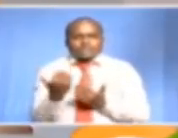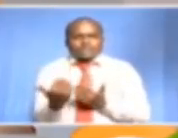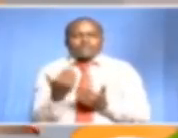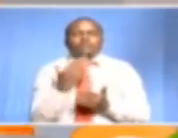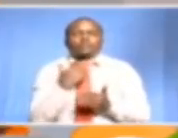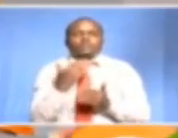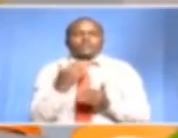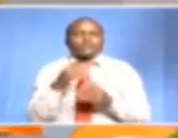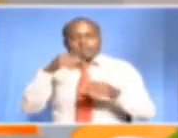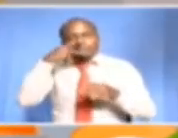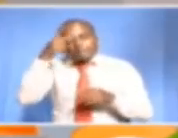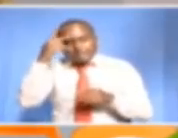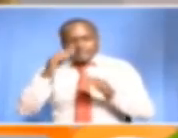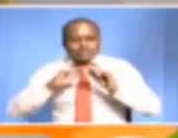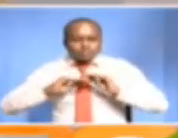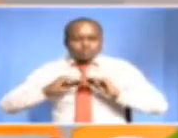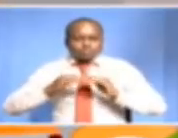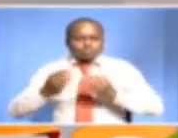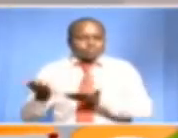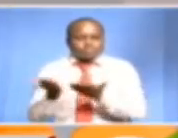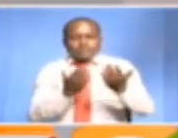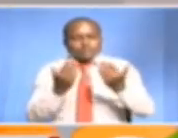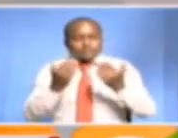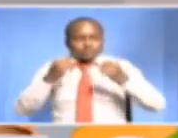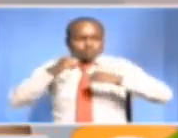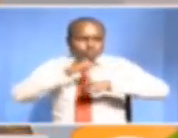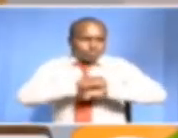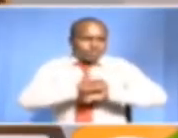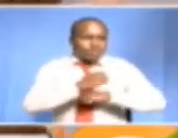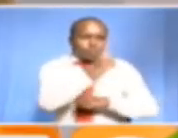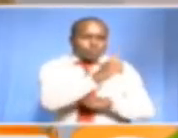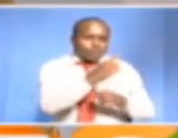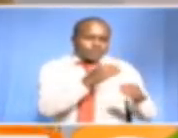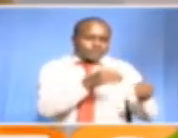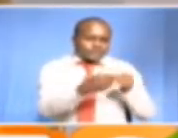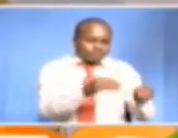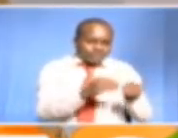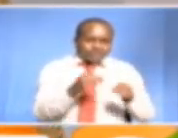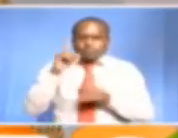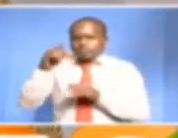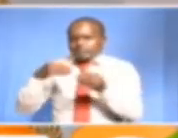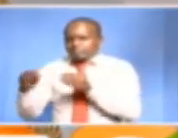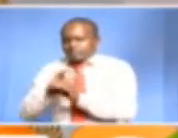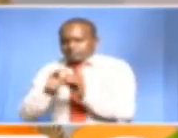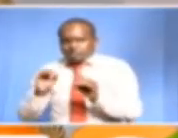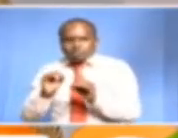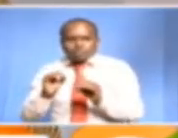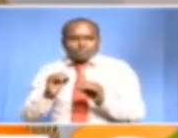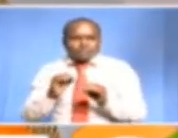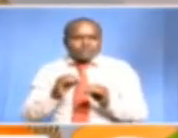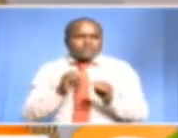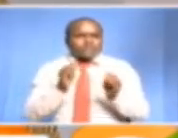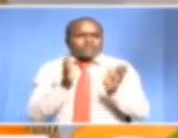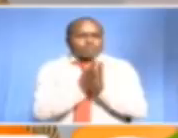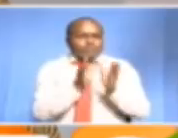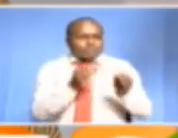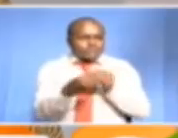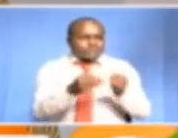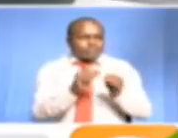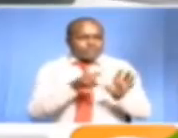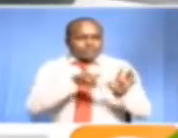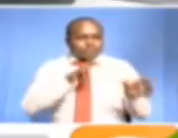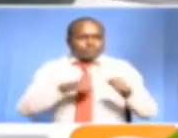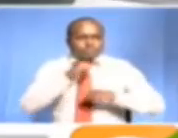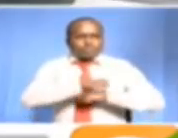educate, has two children, yeah. one with a disability, one without a disability, who is likely to fall out of school? It is this only disability. Speaking of because